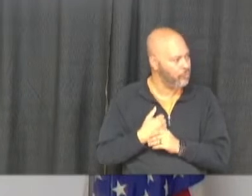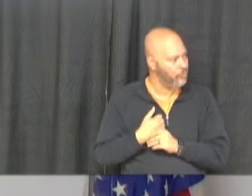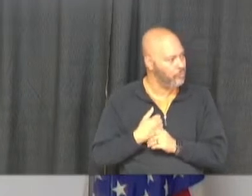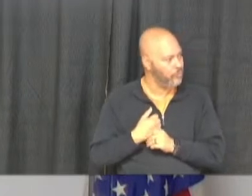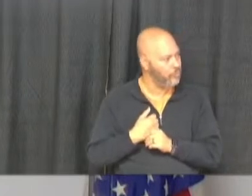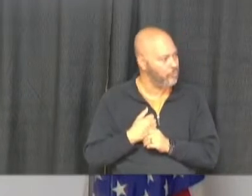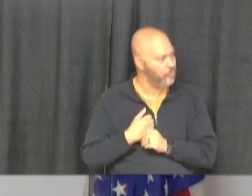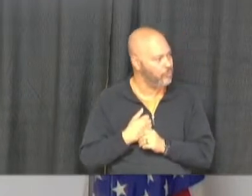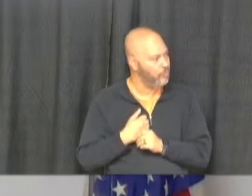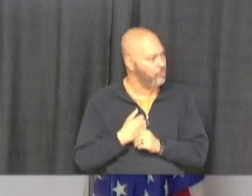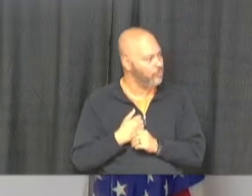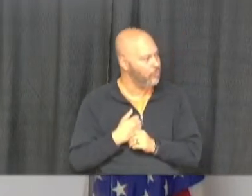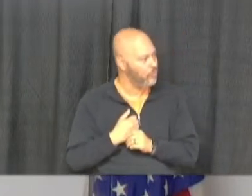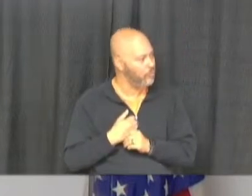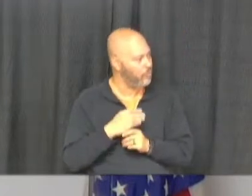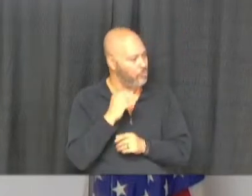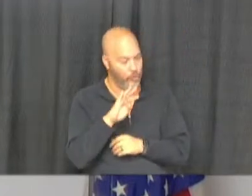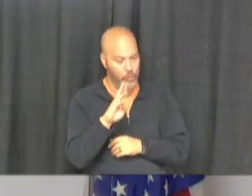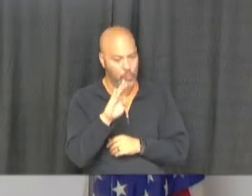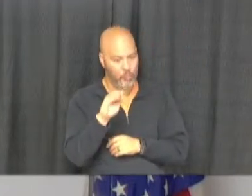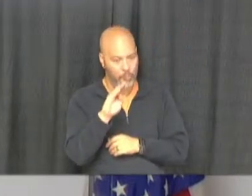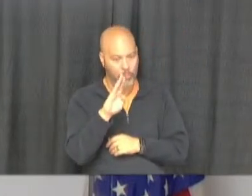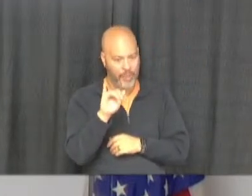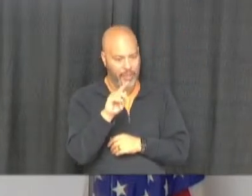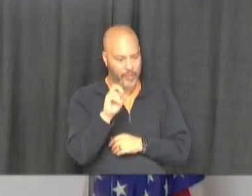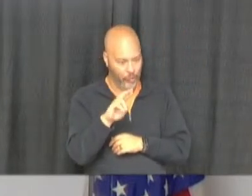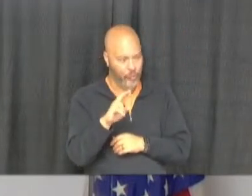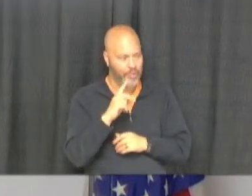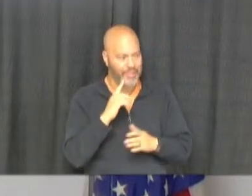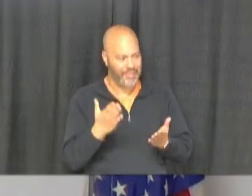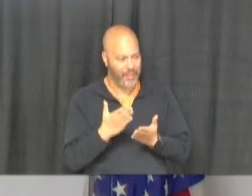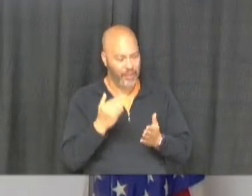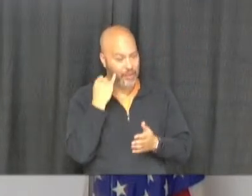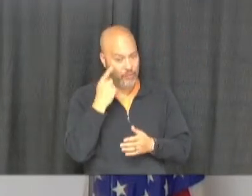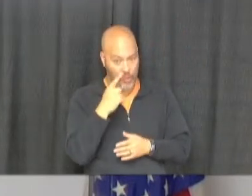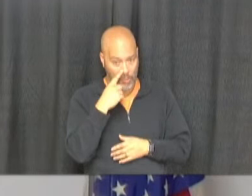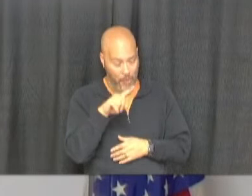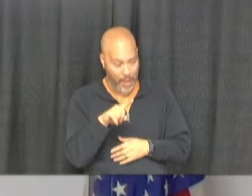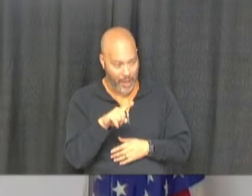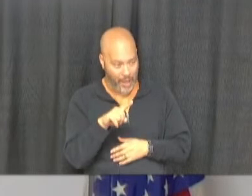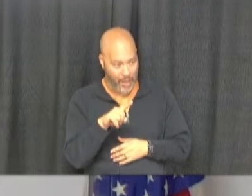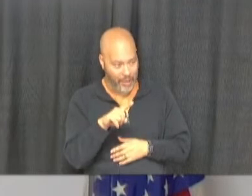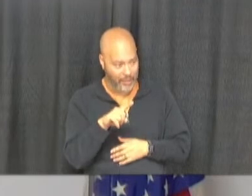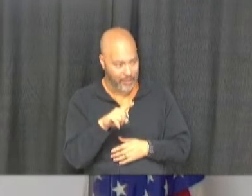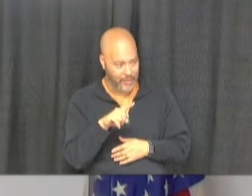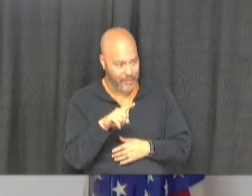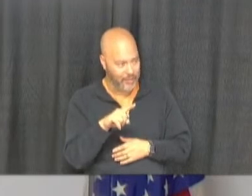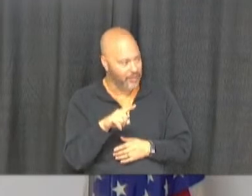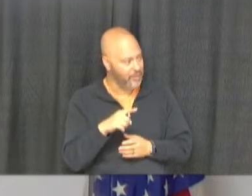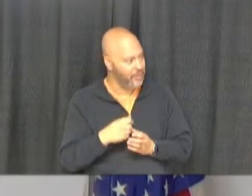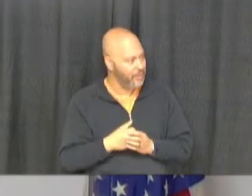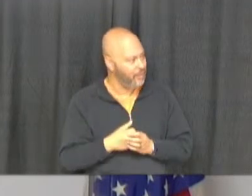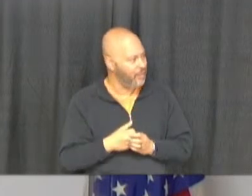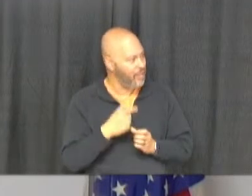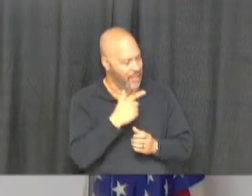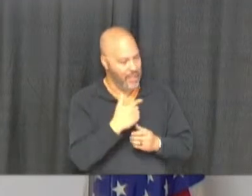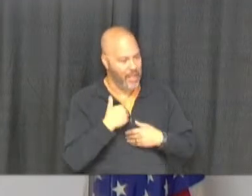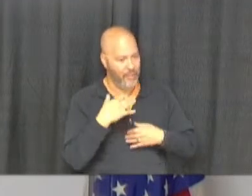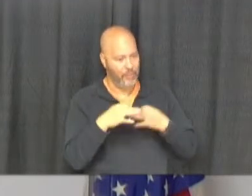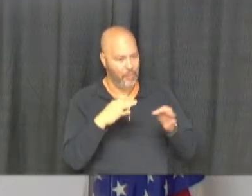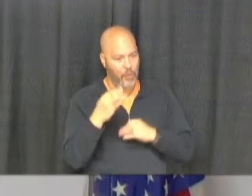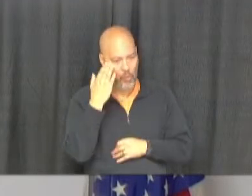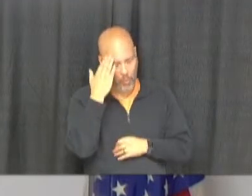Okay. Mr. Bittner is here. Mr. Bittner, if you wouldn't mind, Deputy City Attorney, he's got the details of